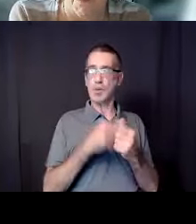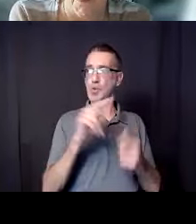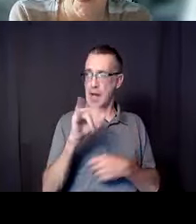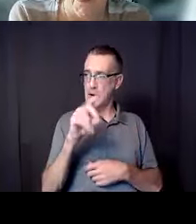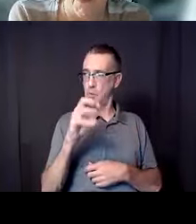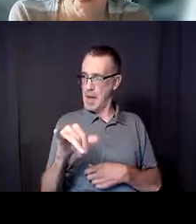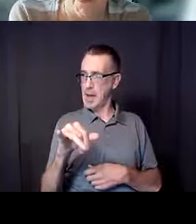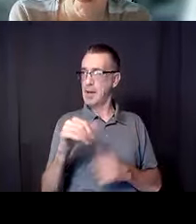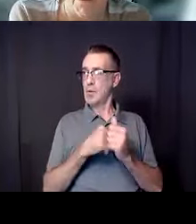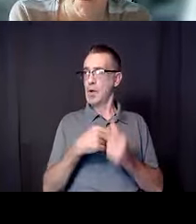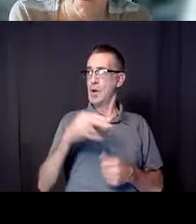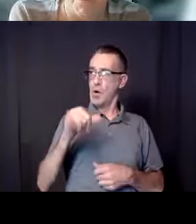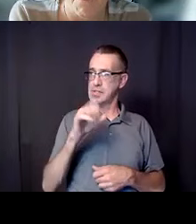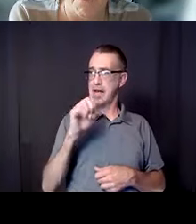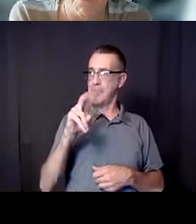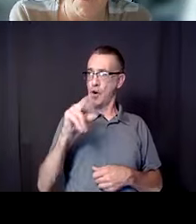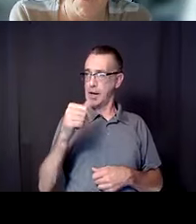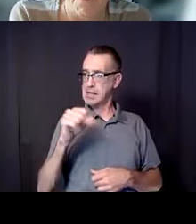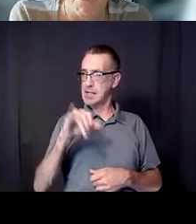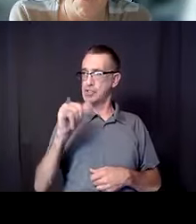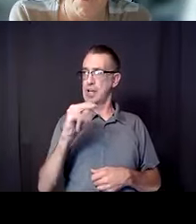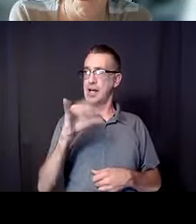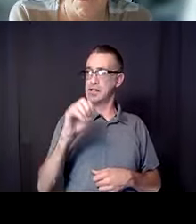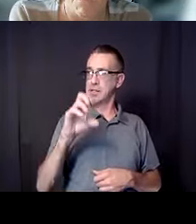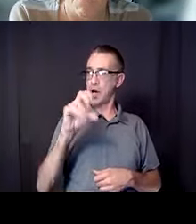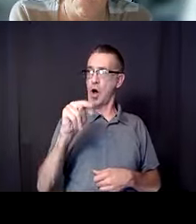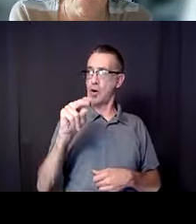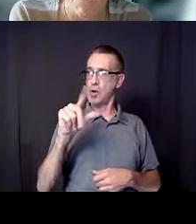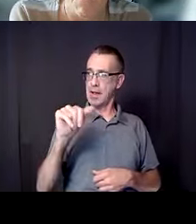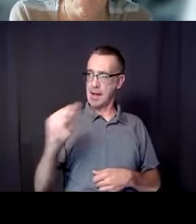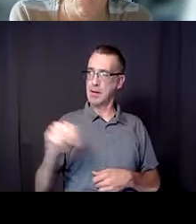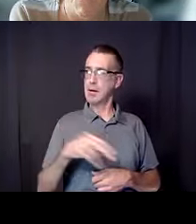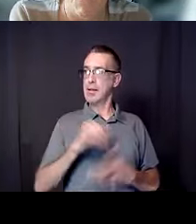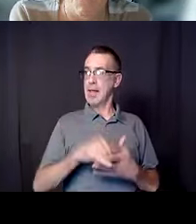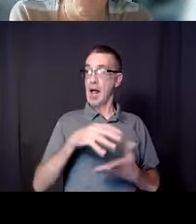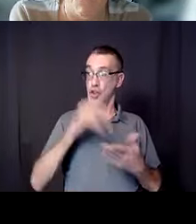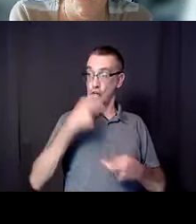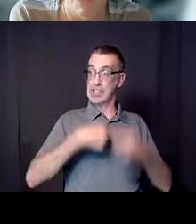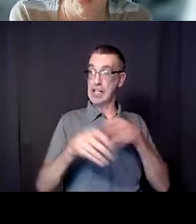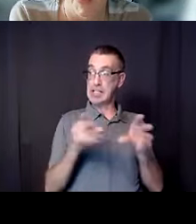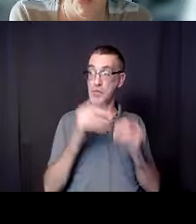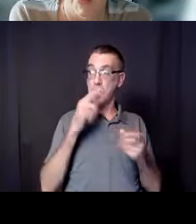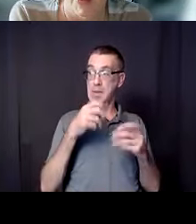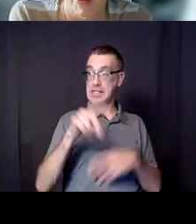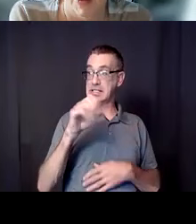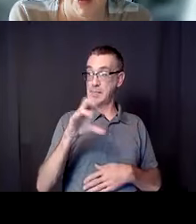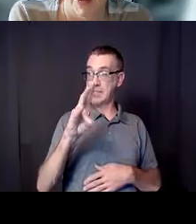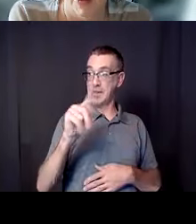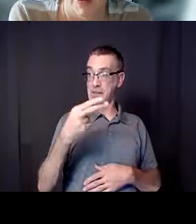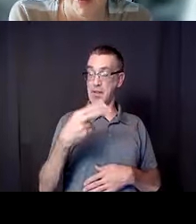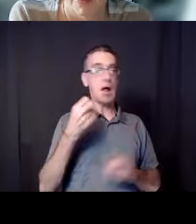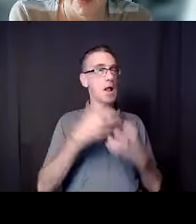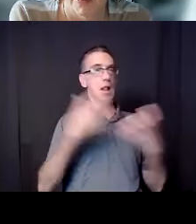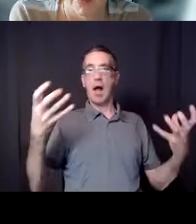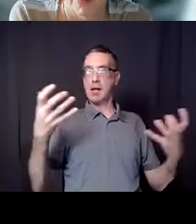Way with Jose Vargas and Janice Connellan. And that learning exchange session will be December 7th. So lots